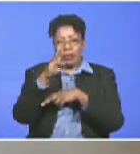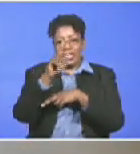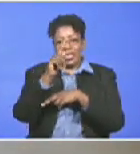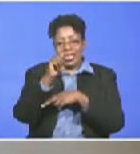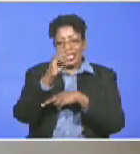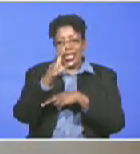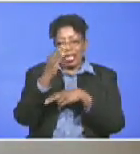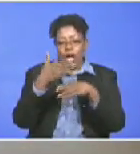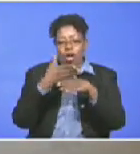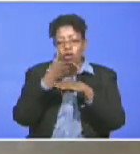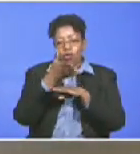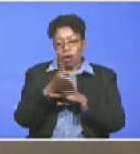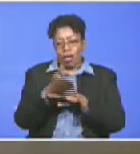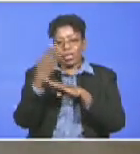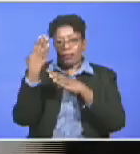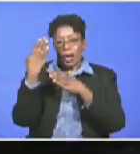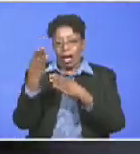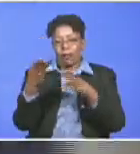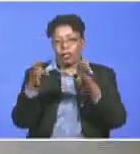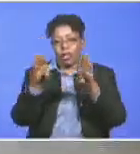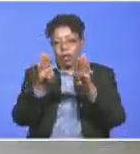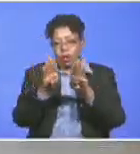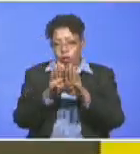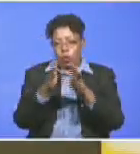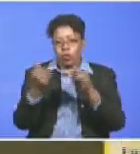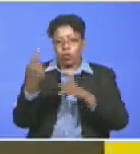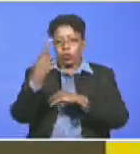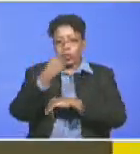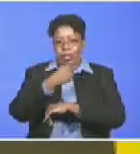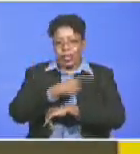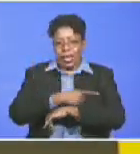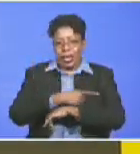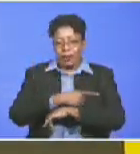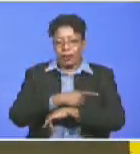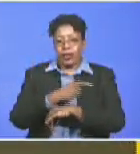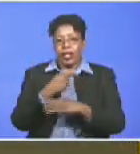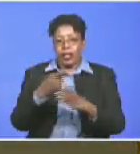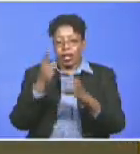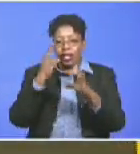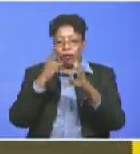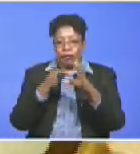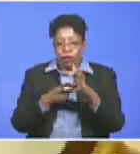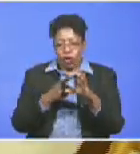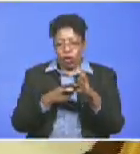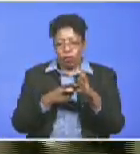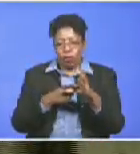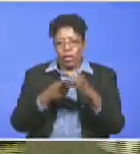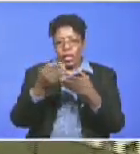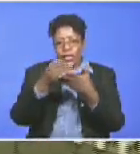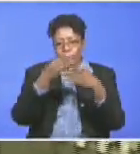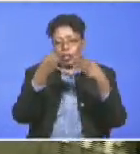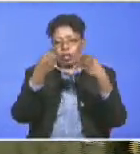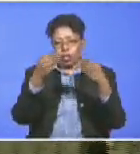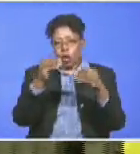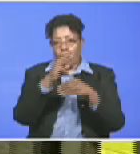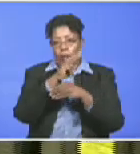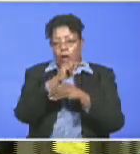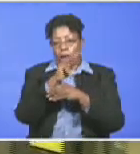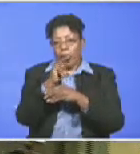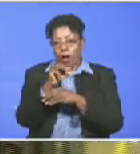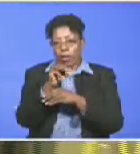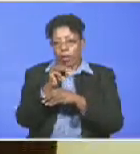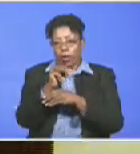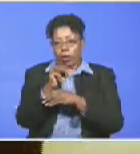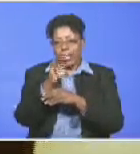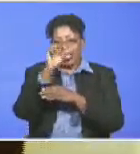outlets across the Bahamas being closed today. A statement issued to our news team confirmed that retail outlets at the Mall at Marathon, Southwest